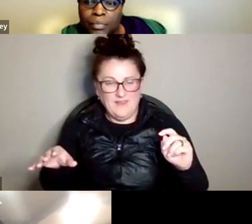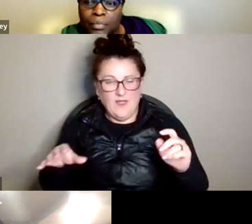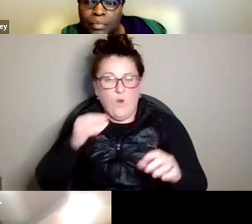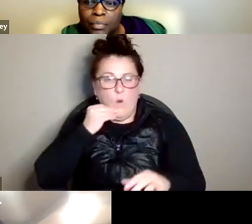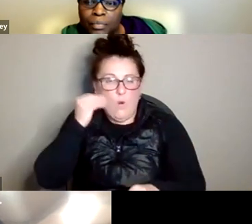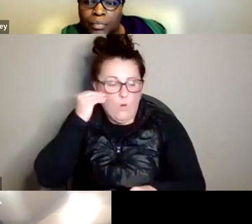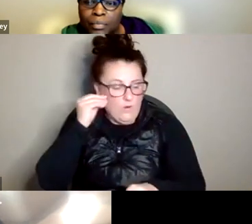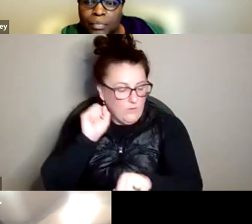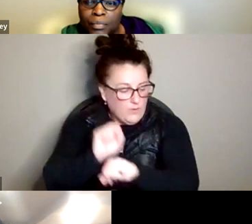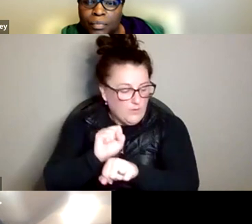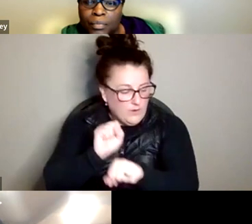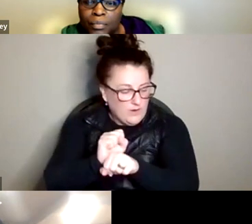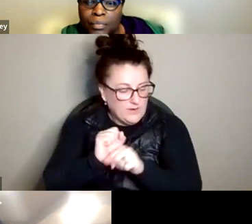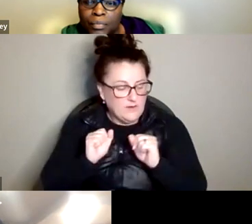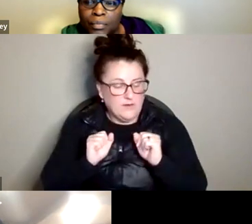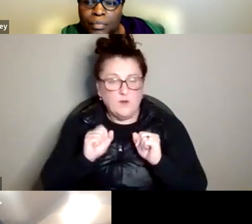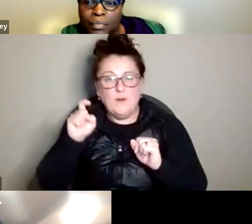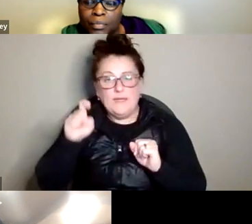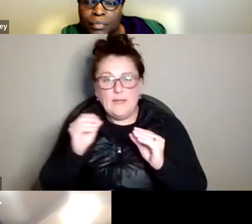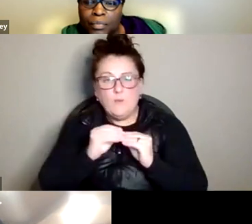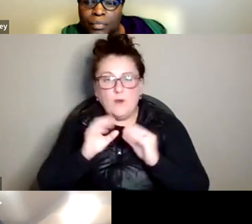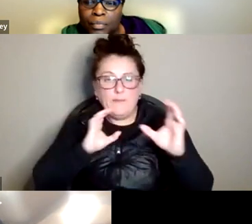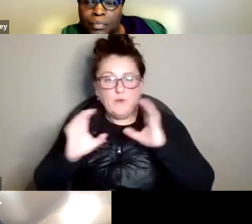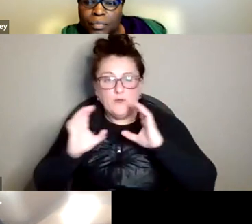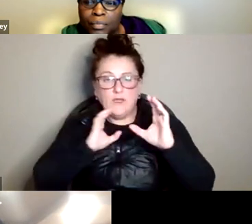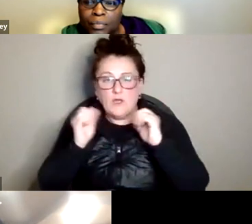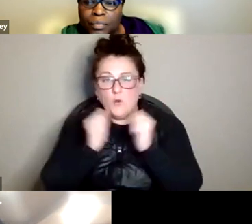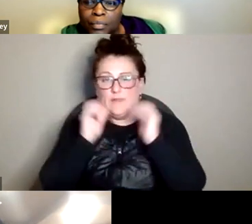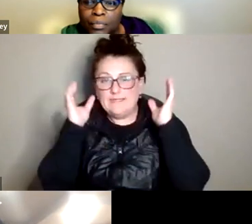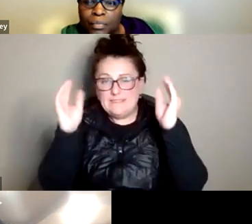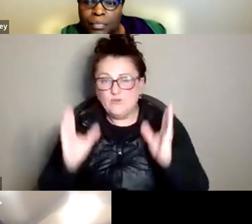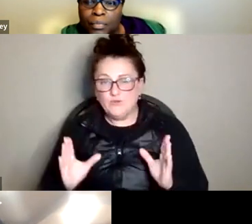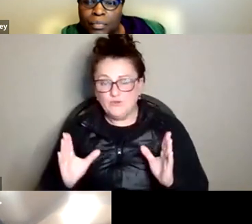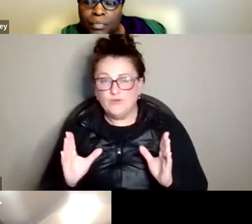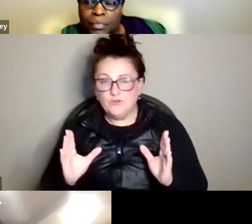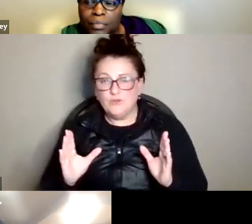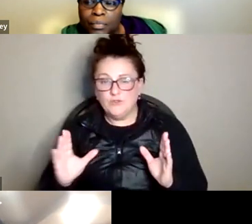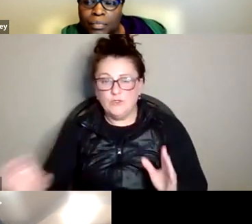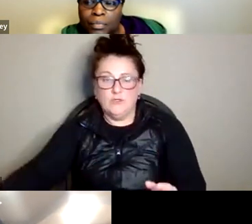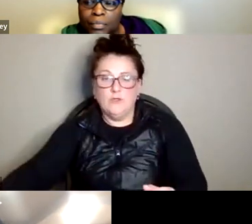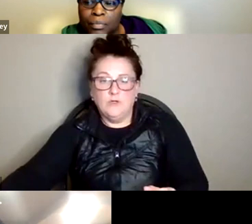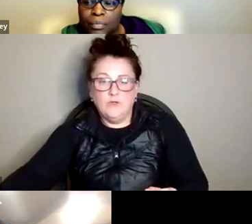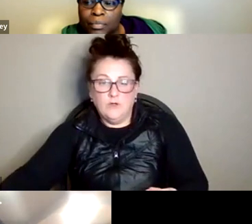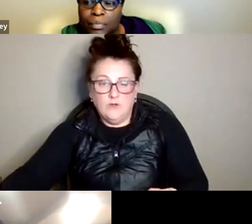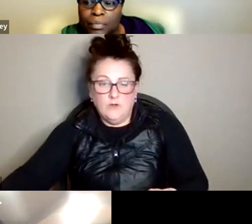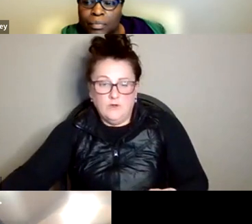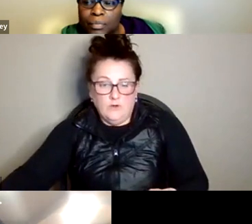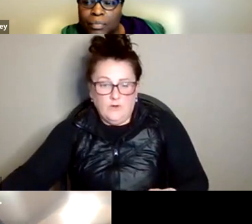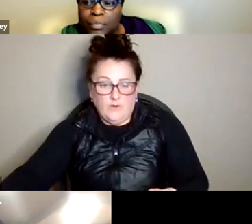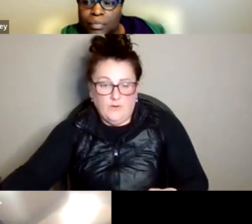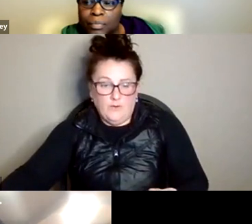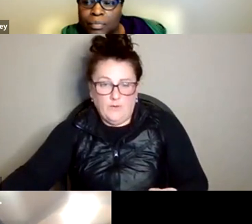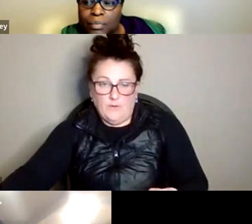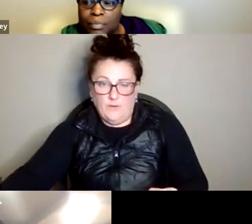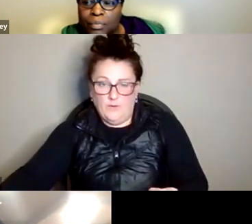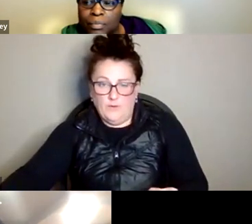homeworks, and we need more communications with the teachers. And I got that